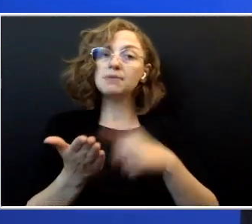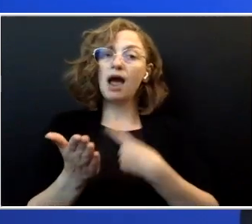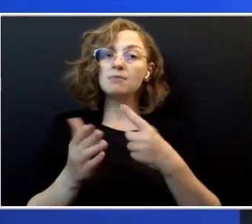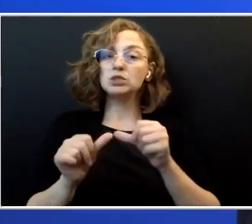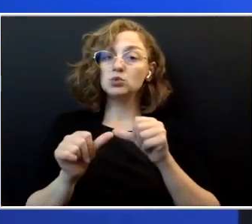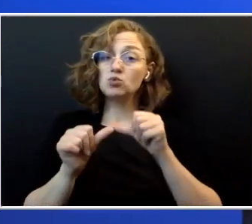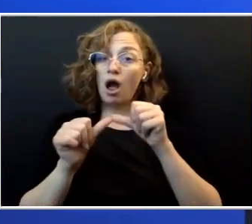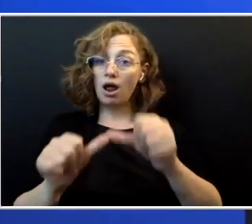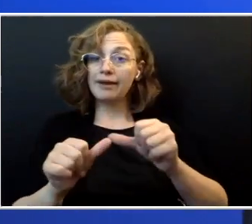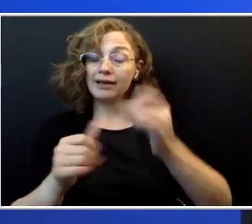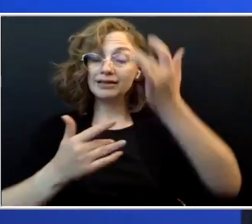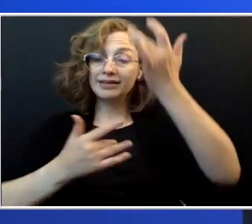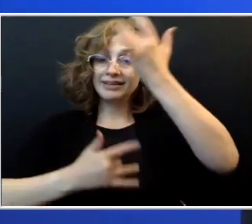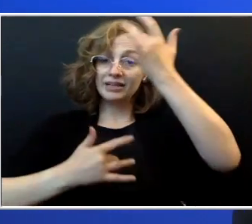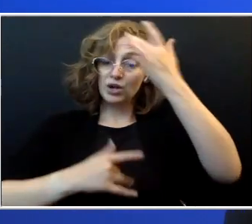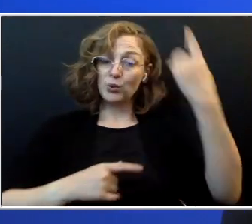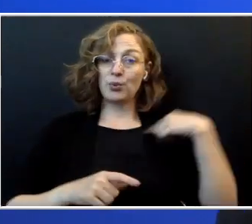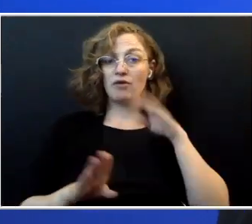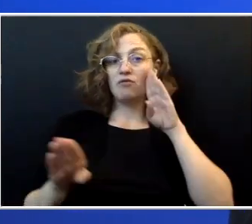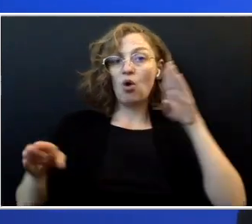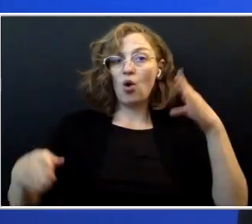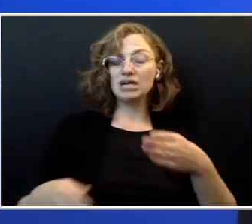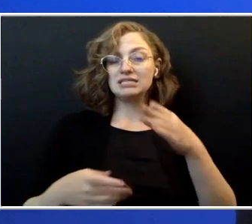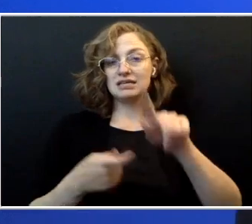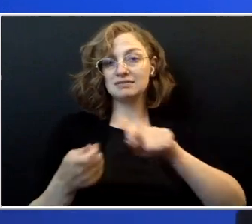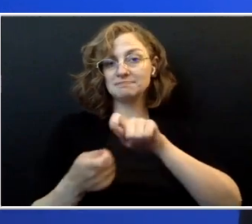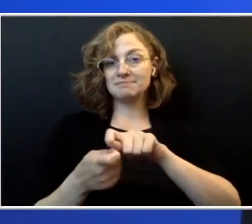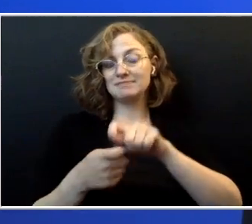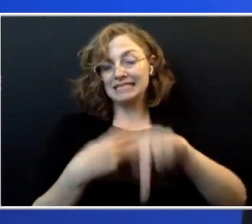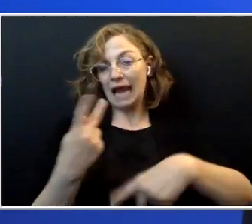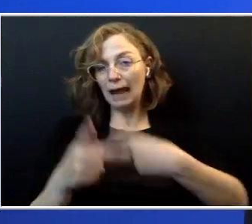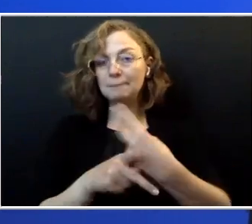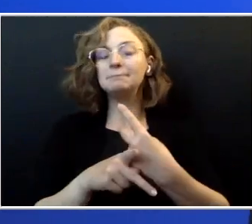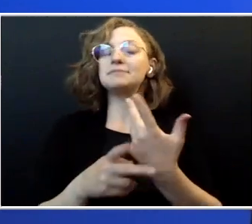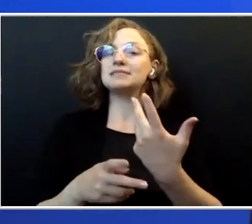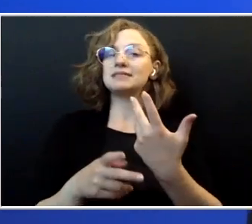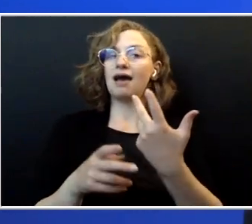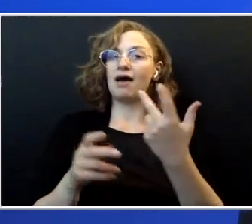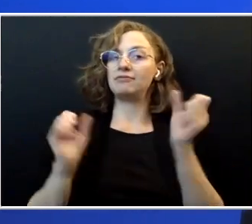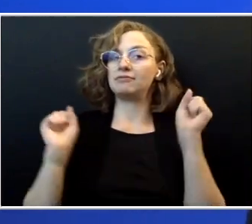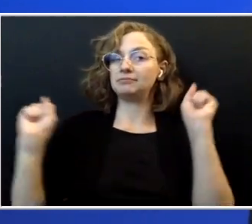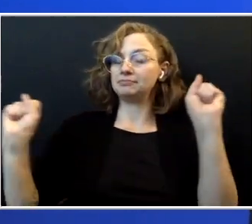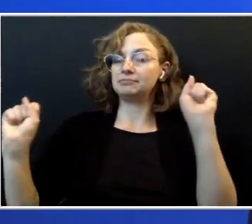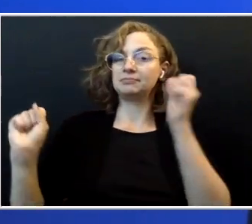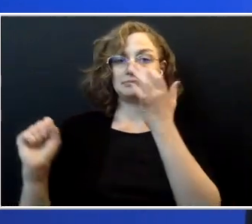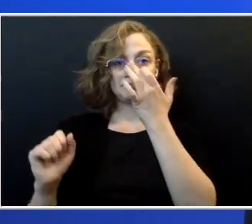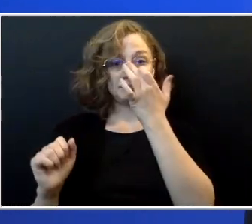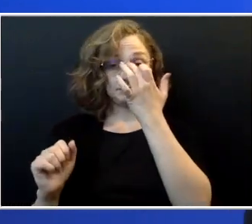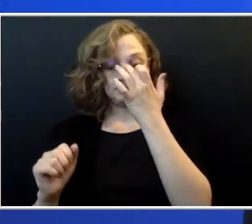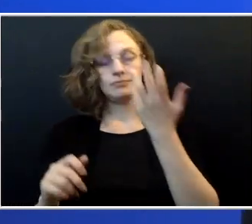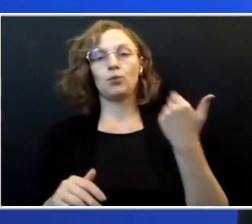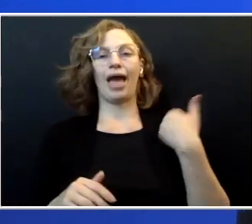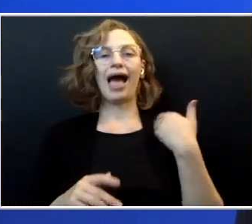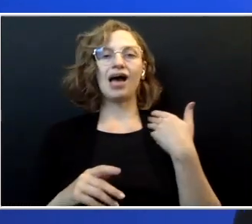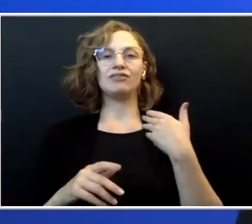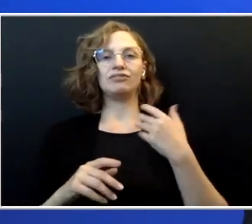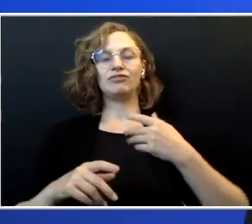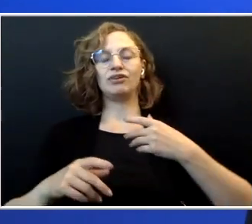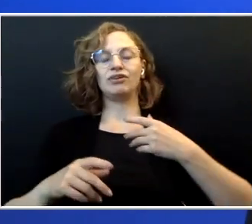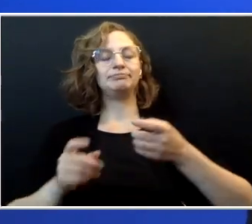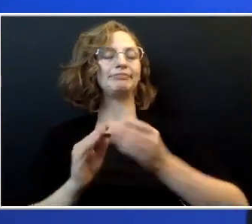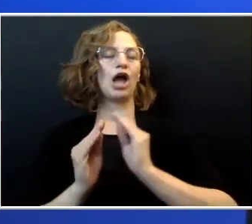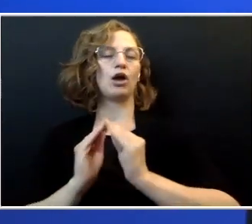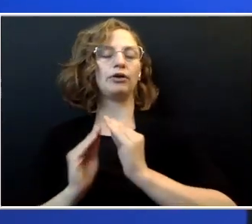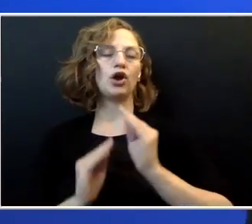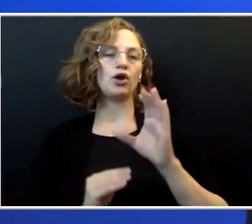physical activity. We have a corrective exercise specialist that if you need parts of your body corrected for certain things, they're going to help you specifically with that. So there's